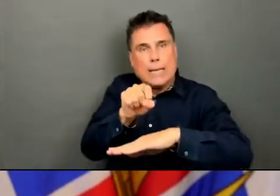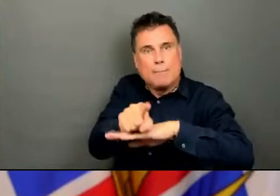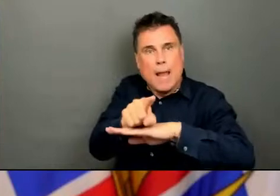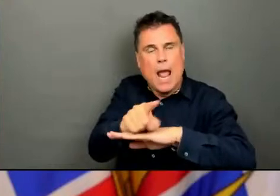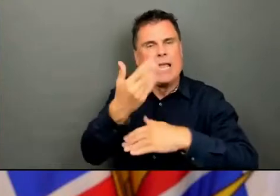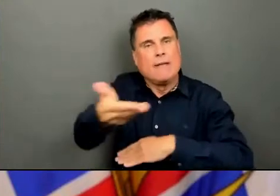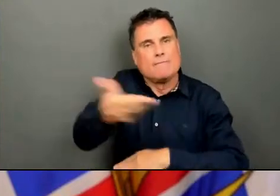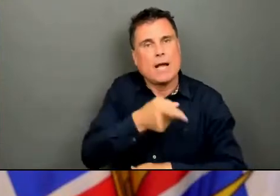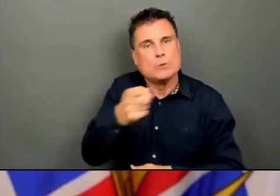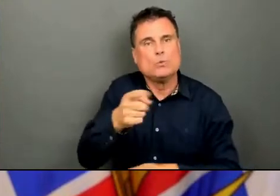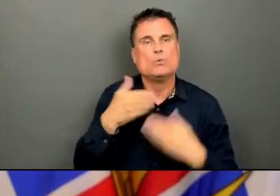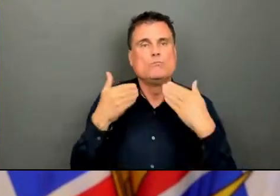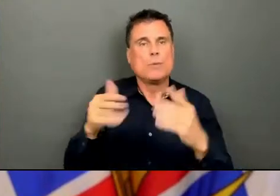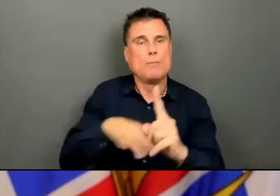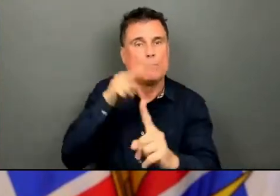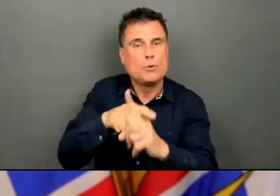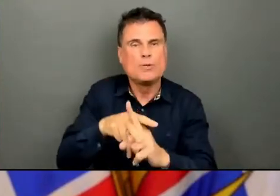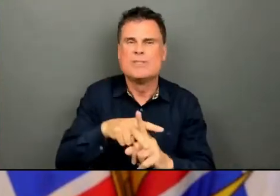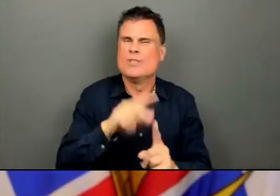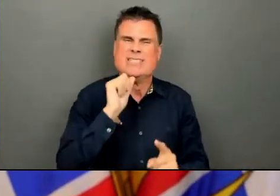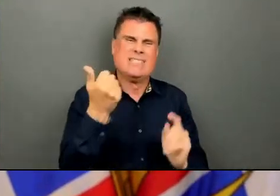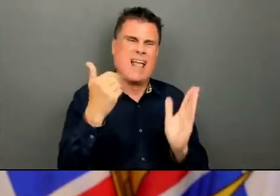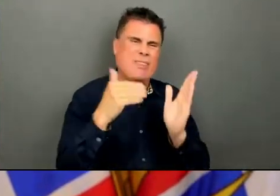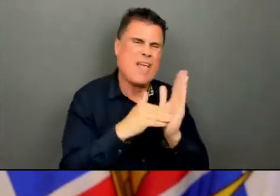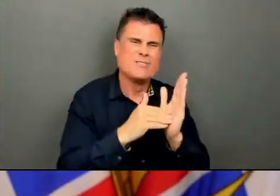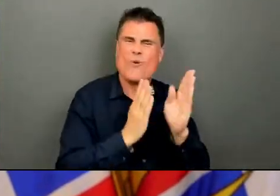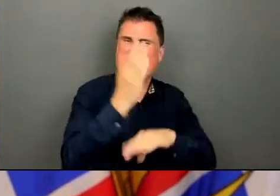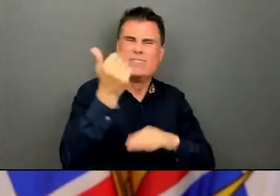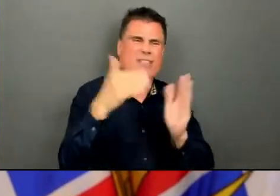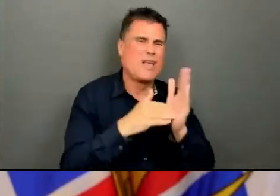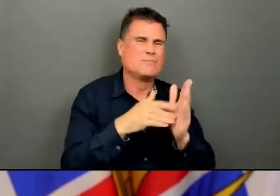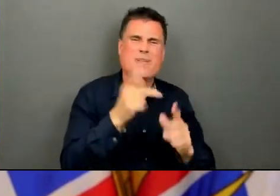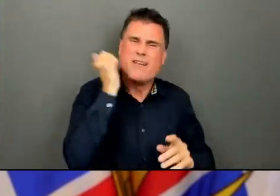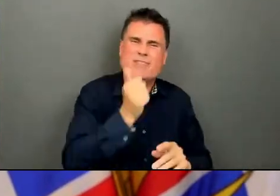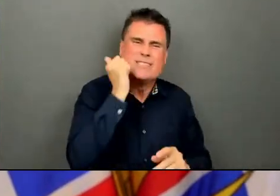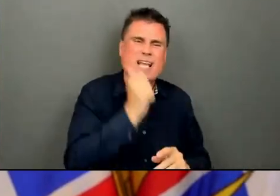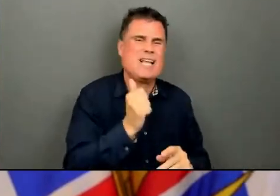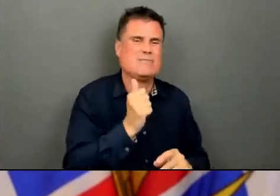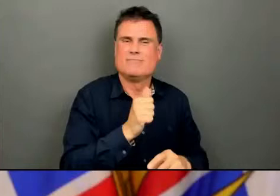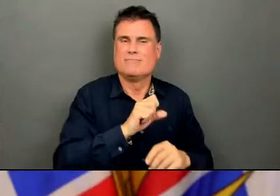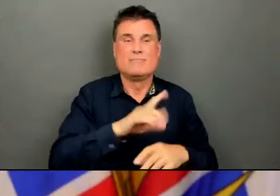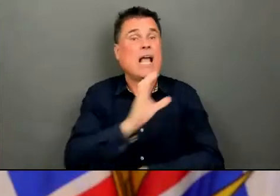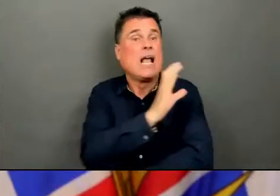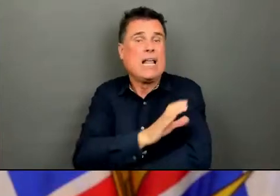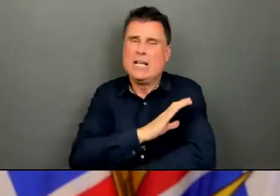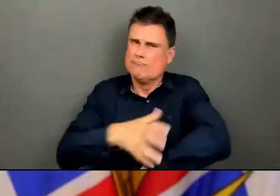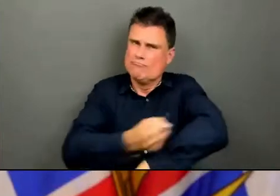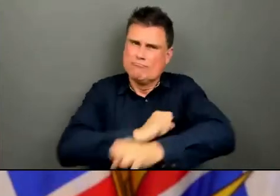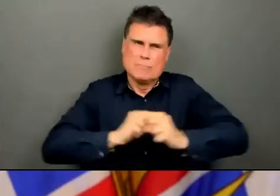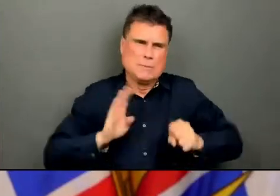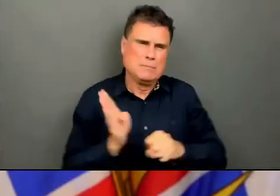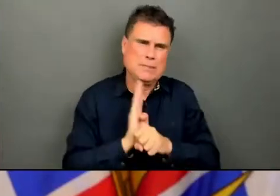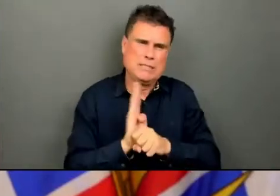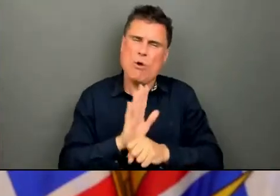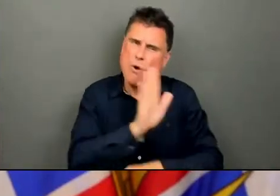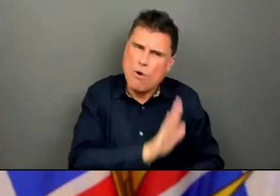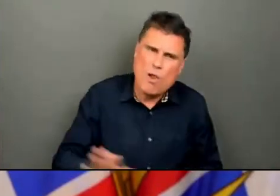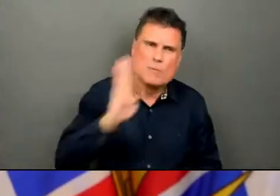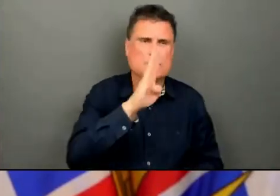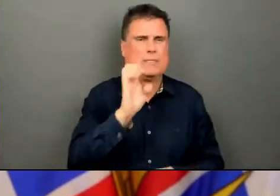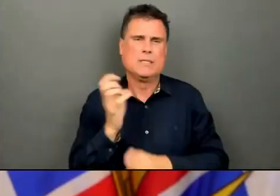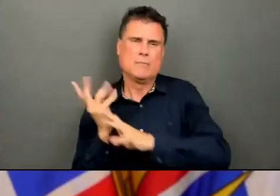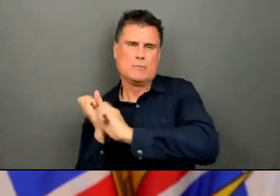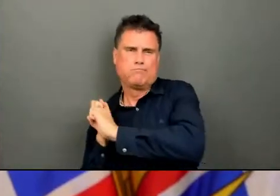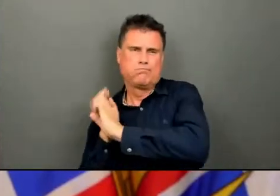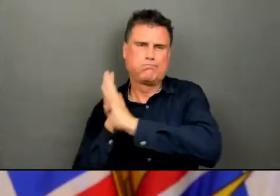and those clinics are active across the province as well. In terms